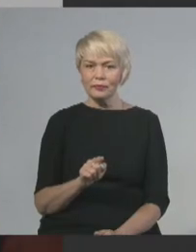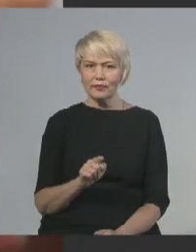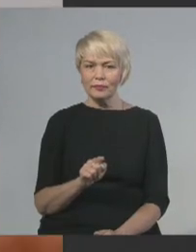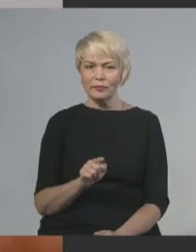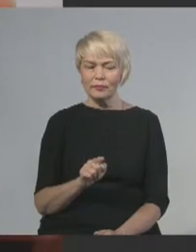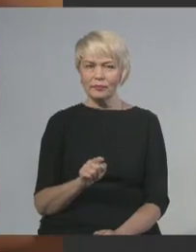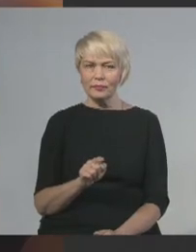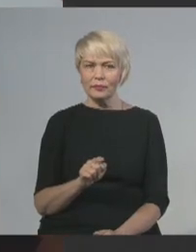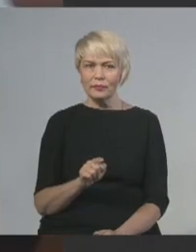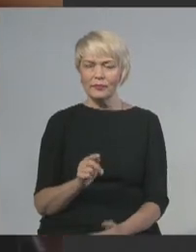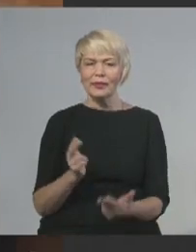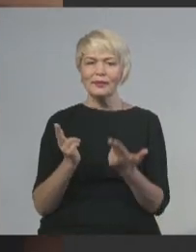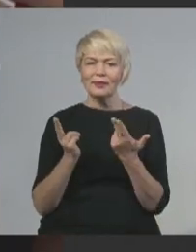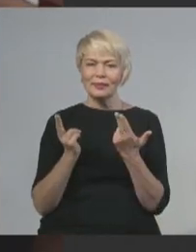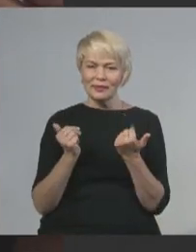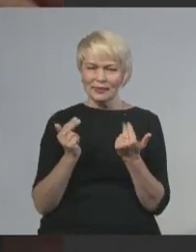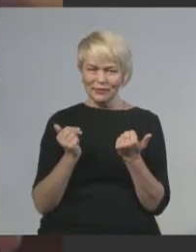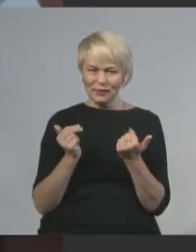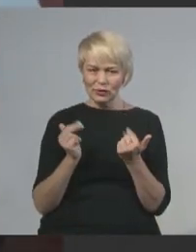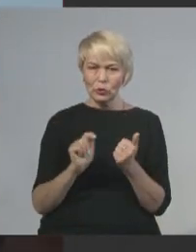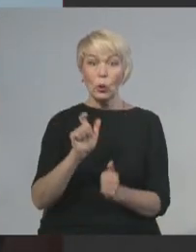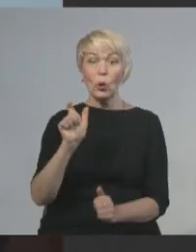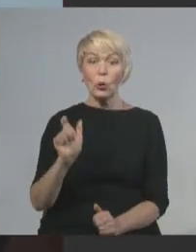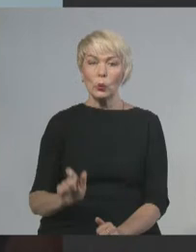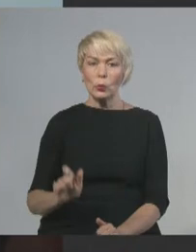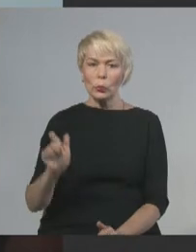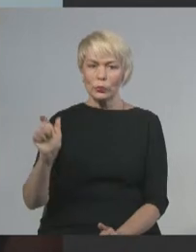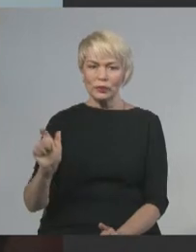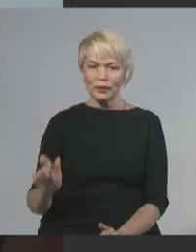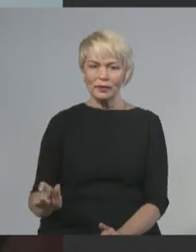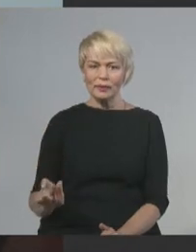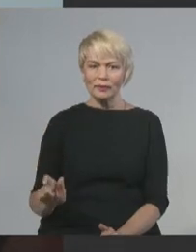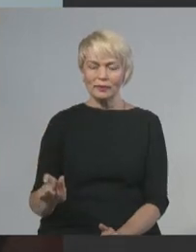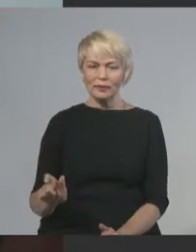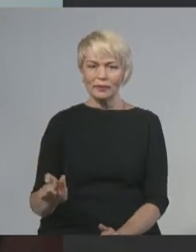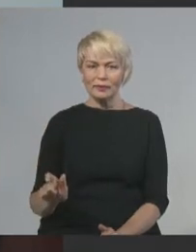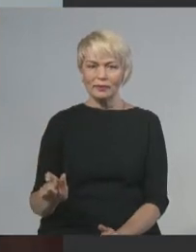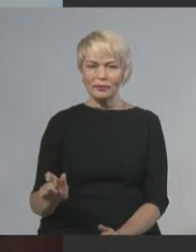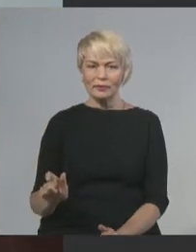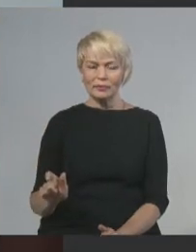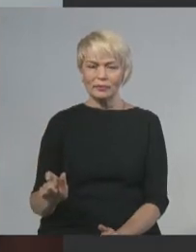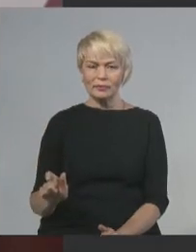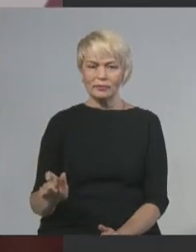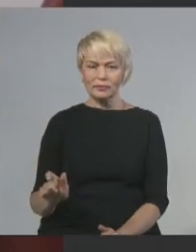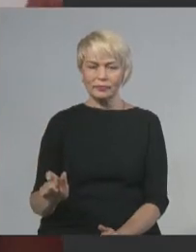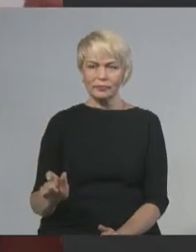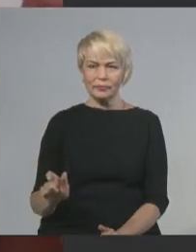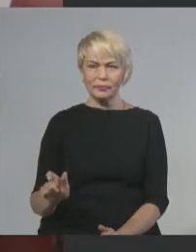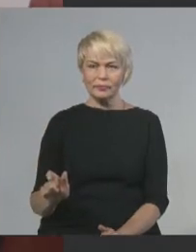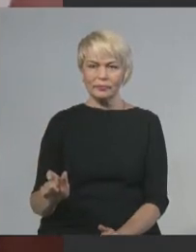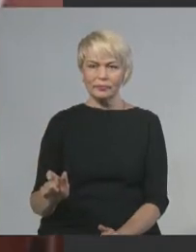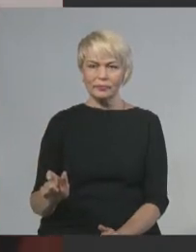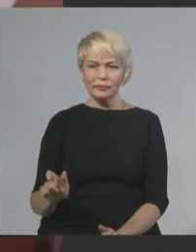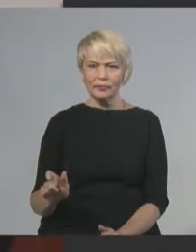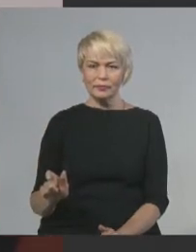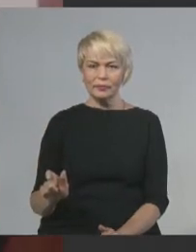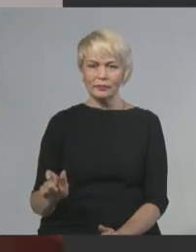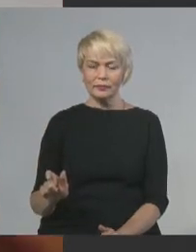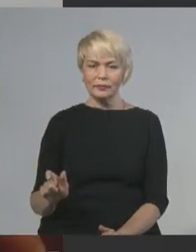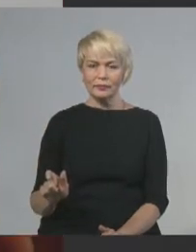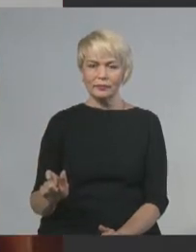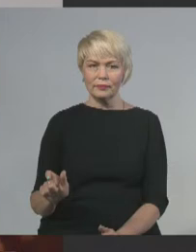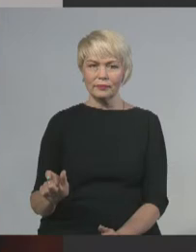of course people were less um uh maybe relating the rule there was a panic that was